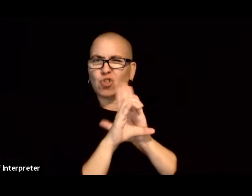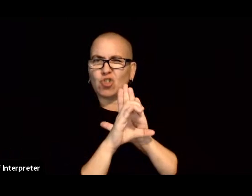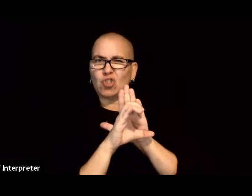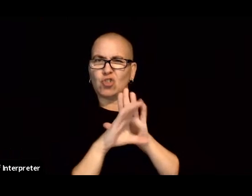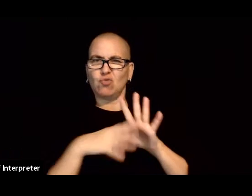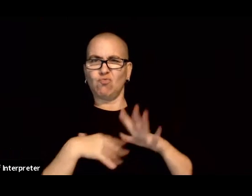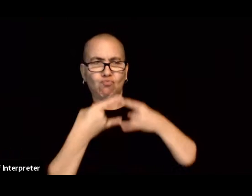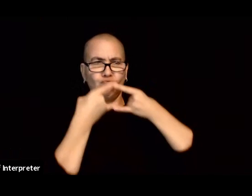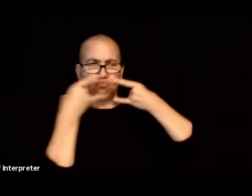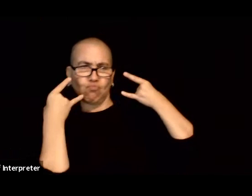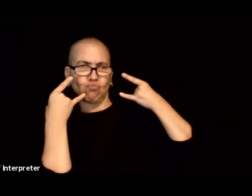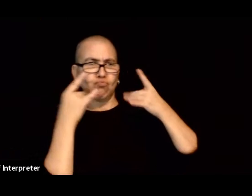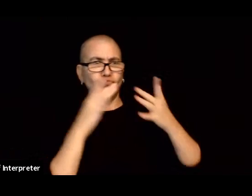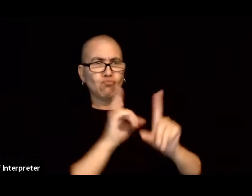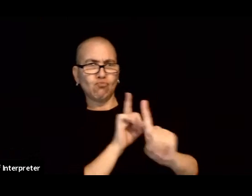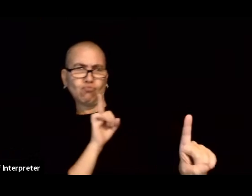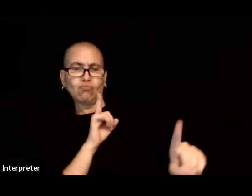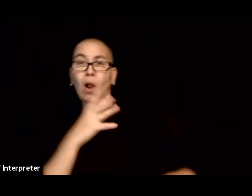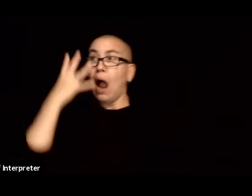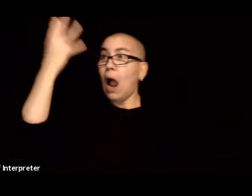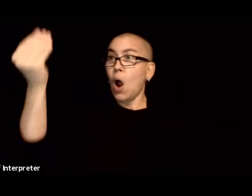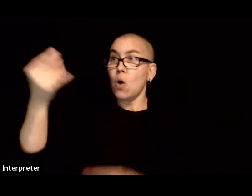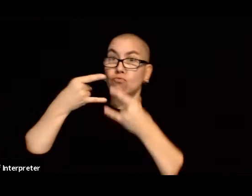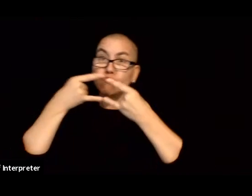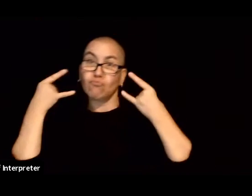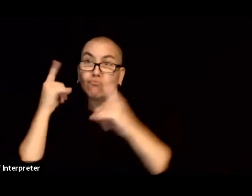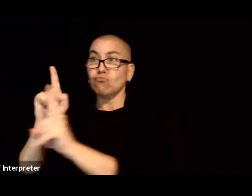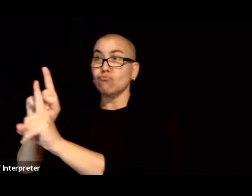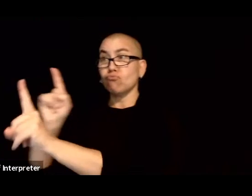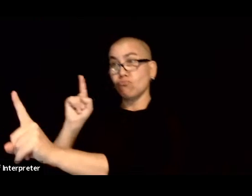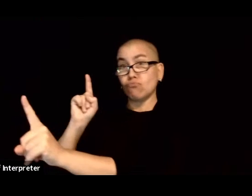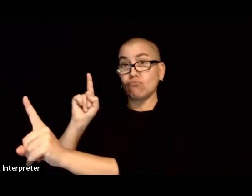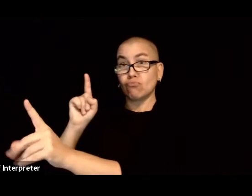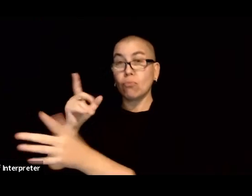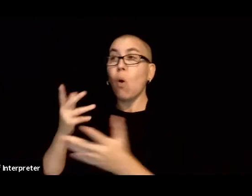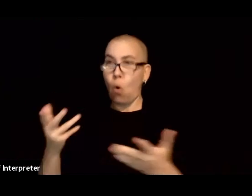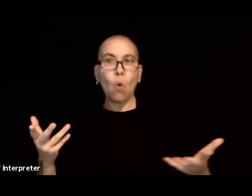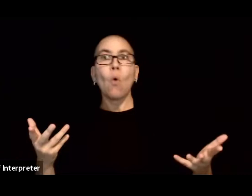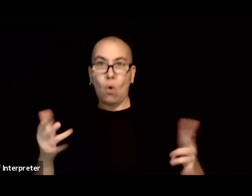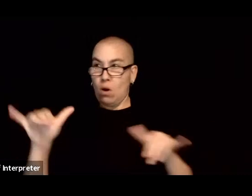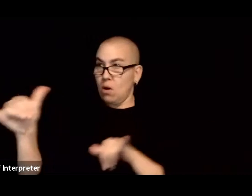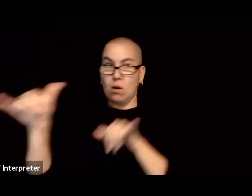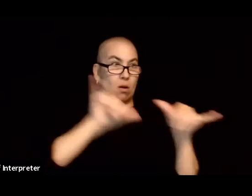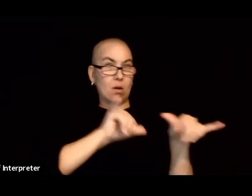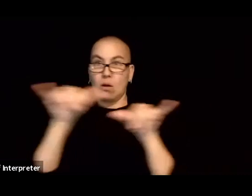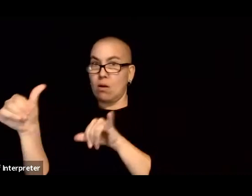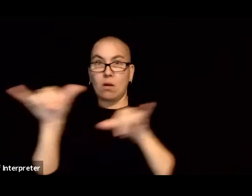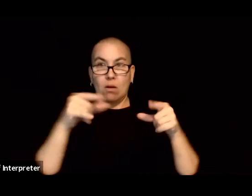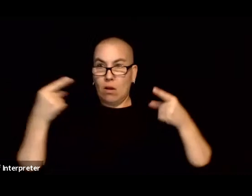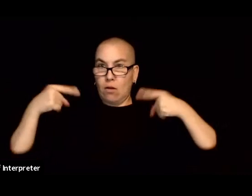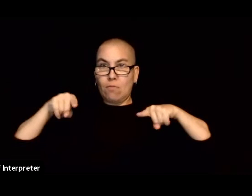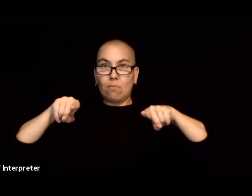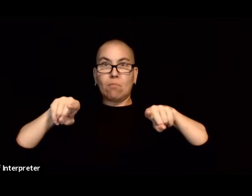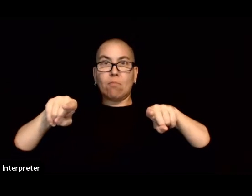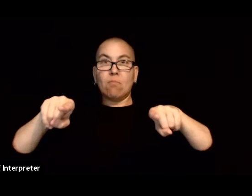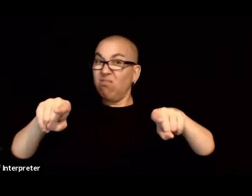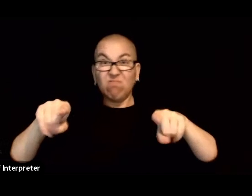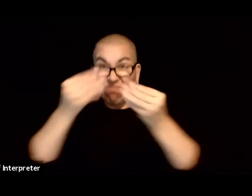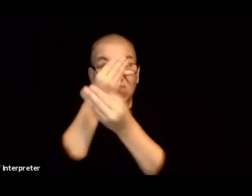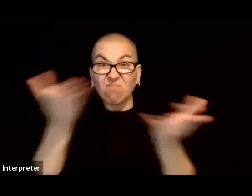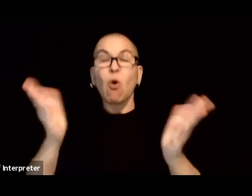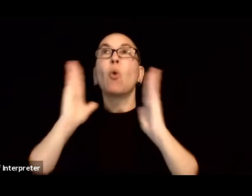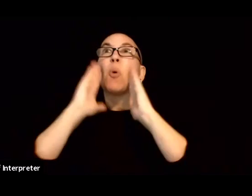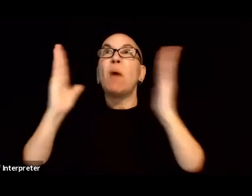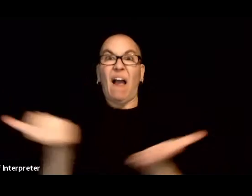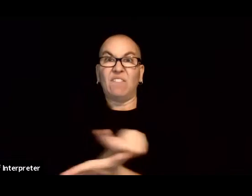Okay, thank you for taking all my questions. all the time we have this afternoon. We do invite any reporters